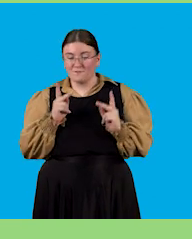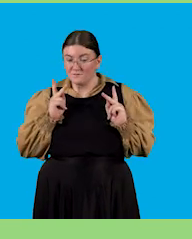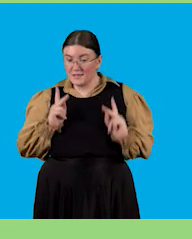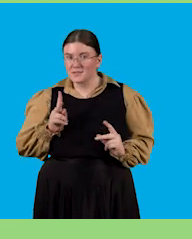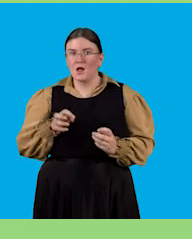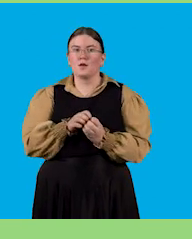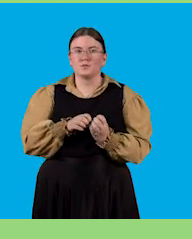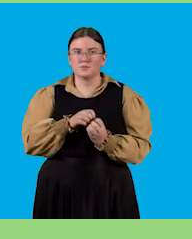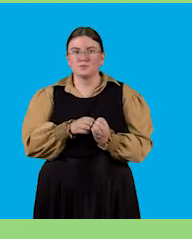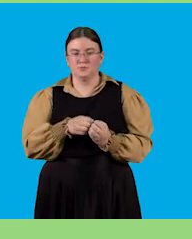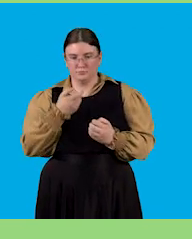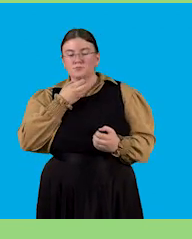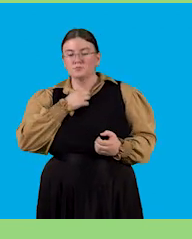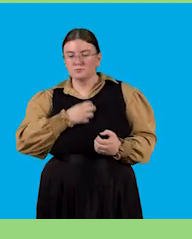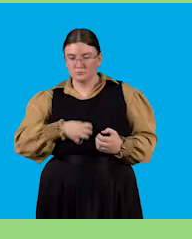small particles.